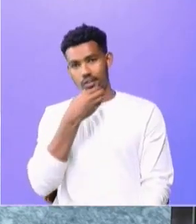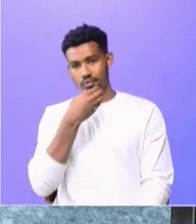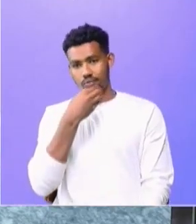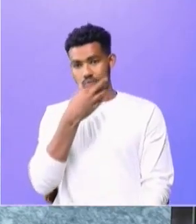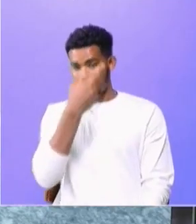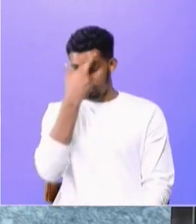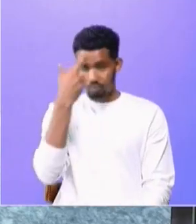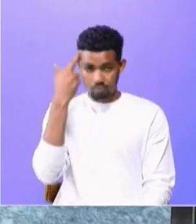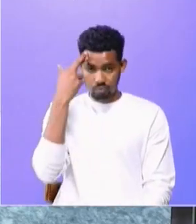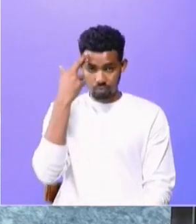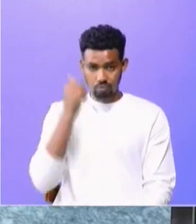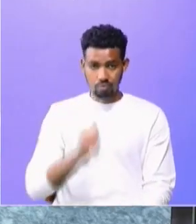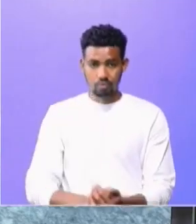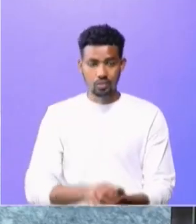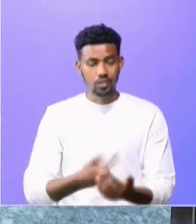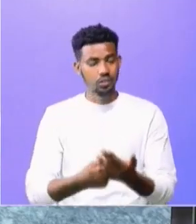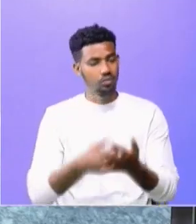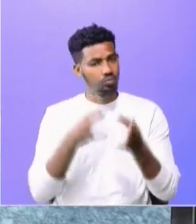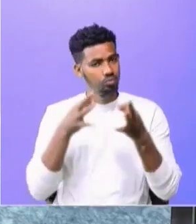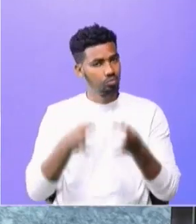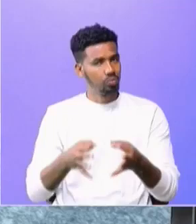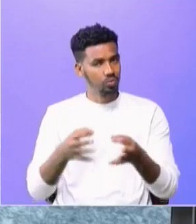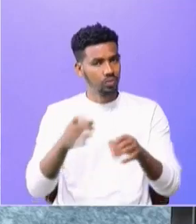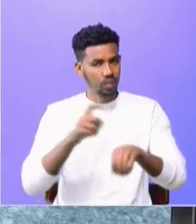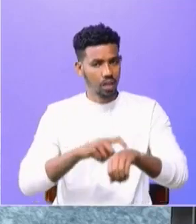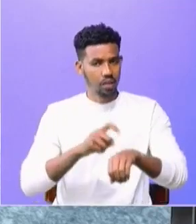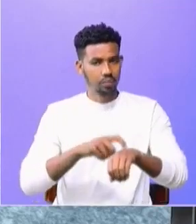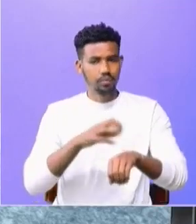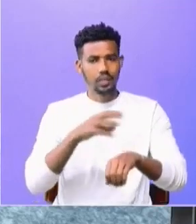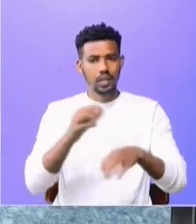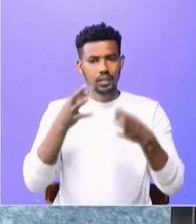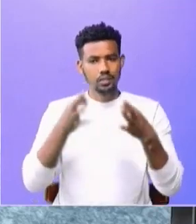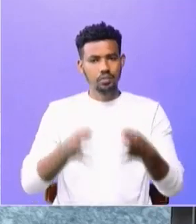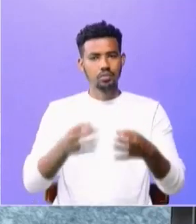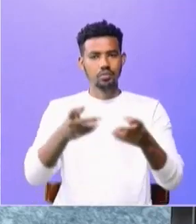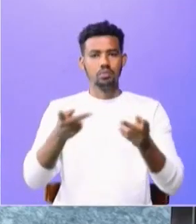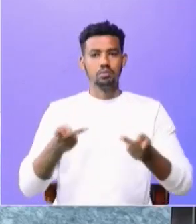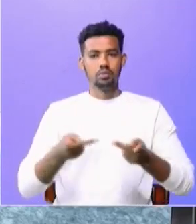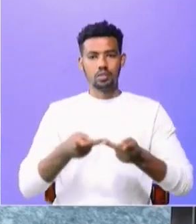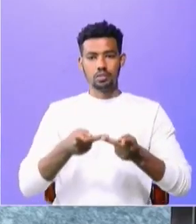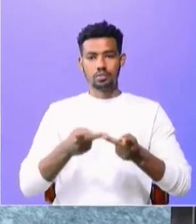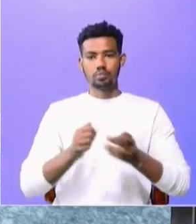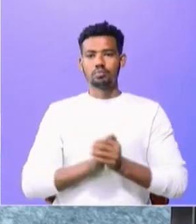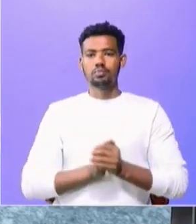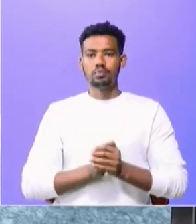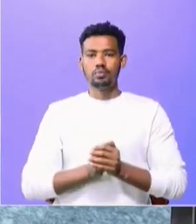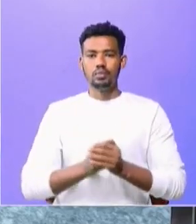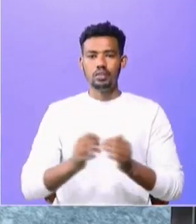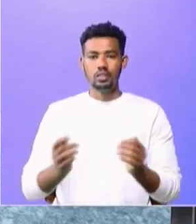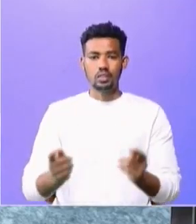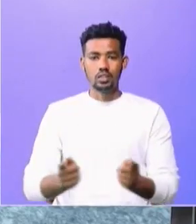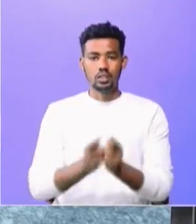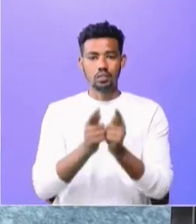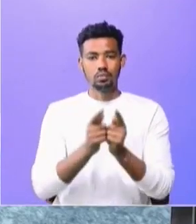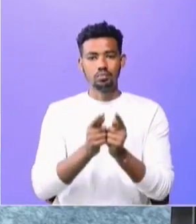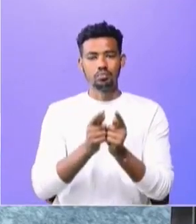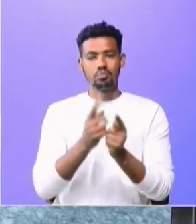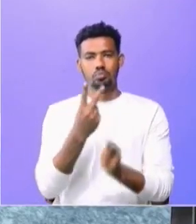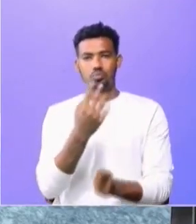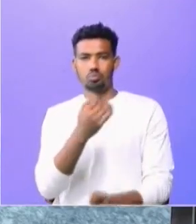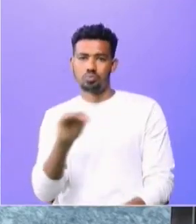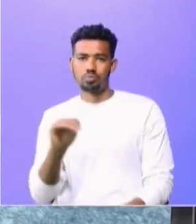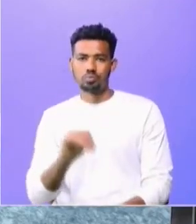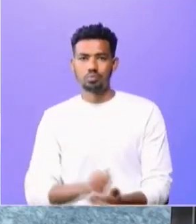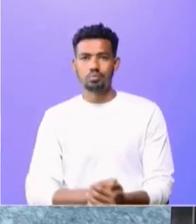is 2:30. It's a very specific time. You are going to meet with the person at this time. Let us meet at 2:30. It's